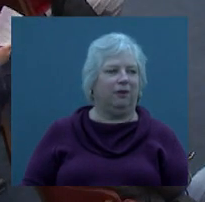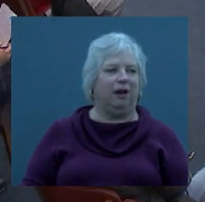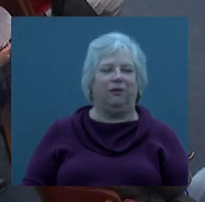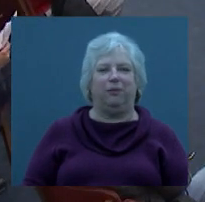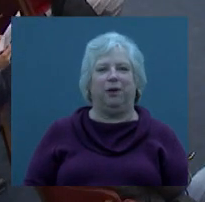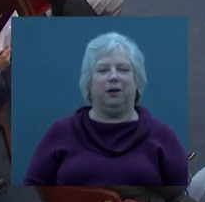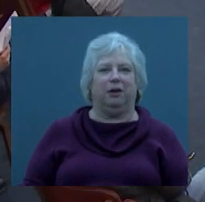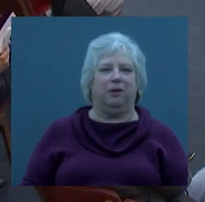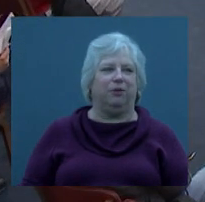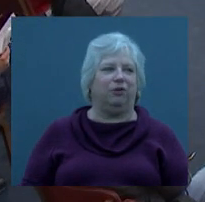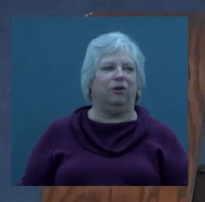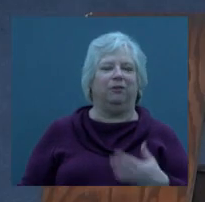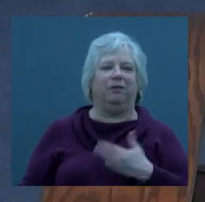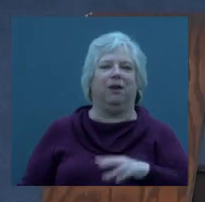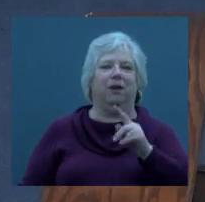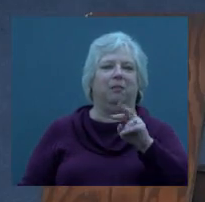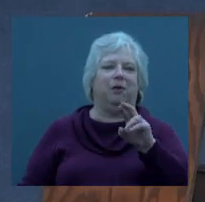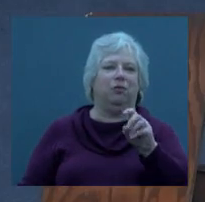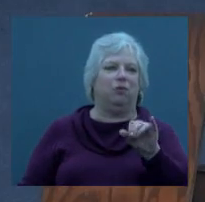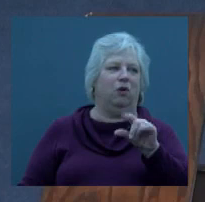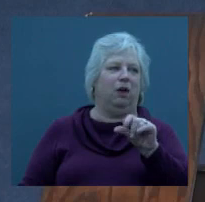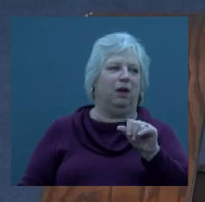Thank you, Mr. Chairman. My name's Troy Leahy,